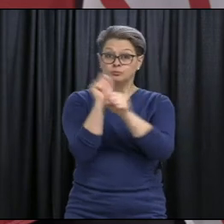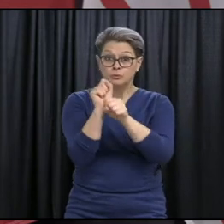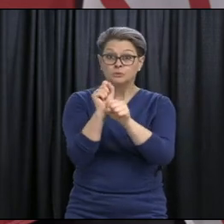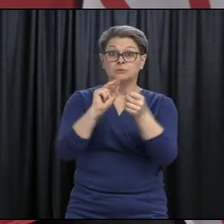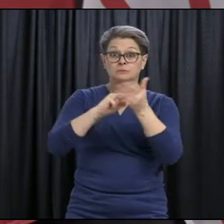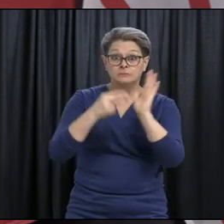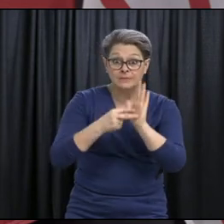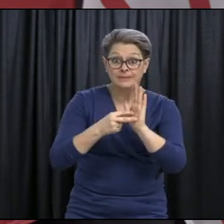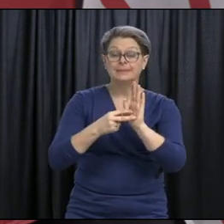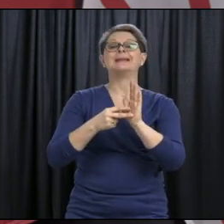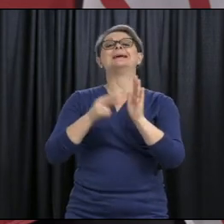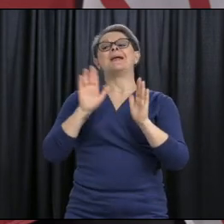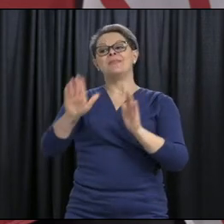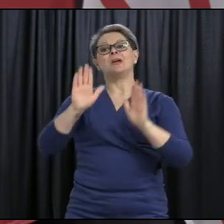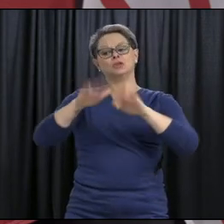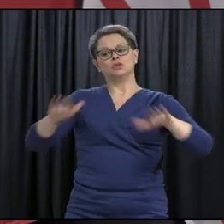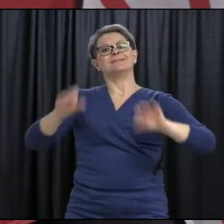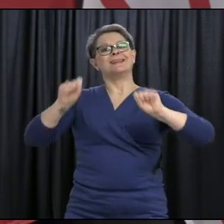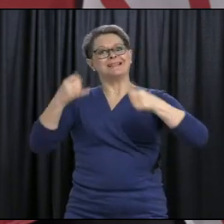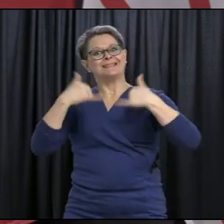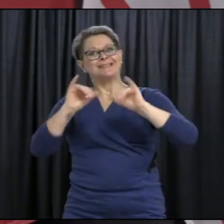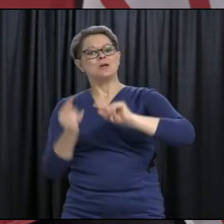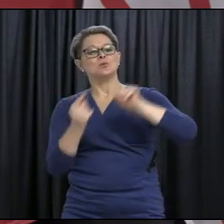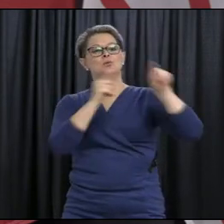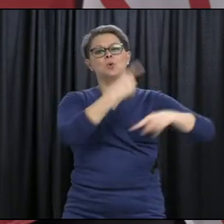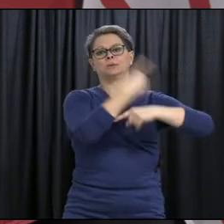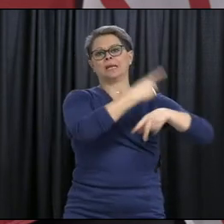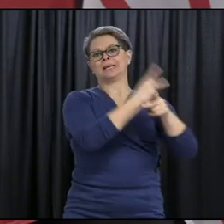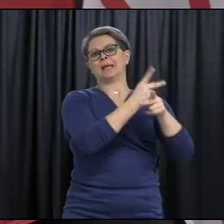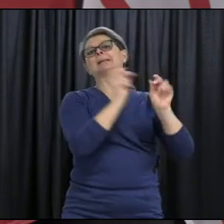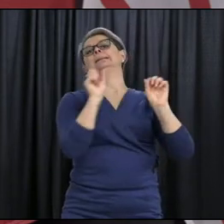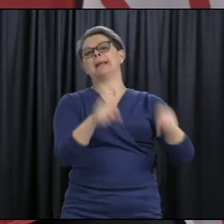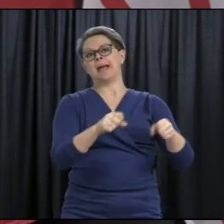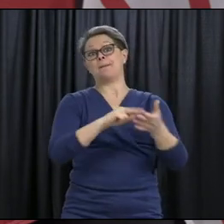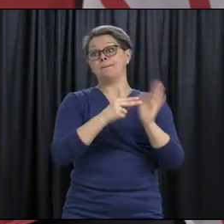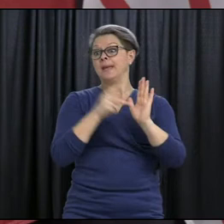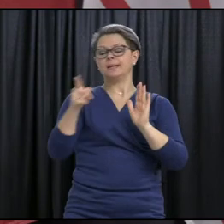losing access to their childcare and early education services.